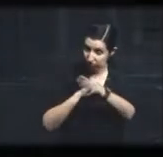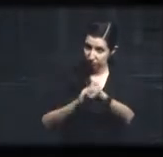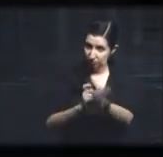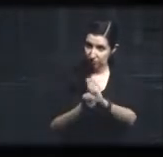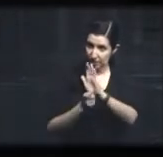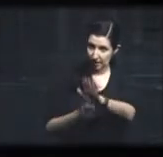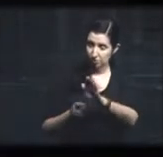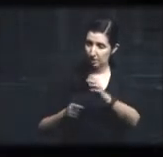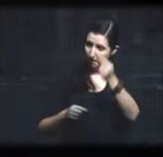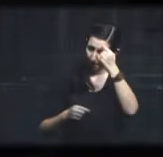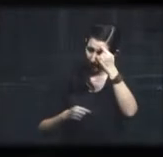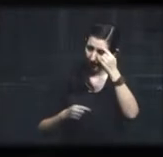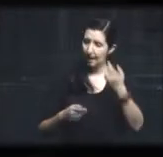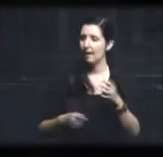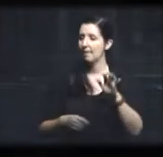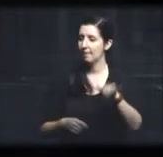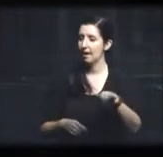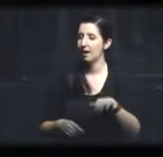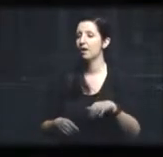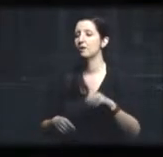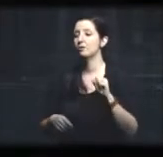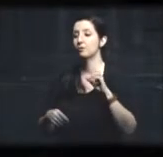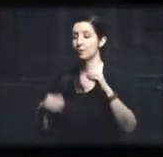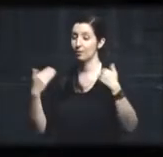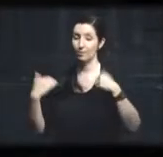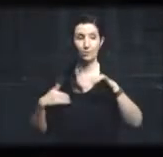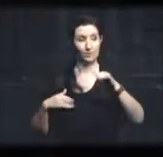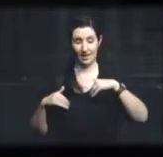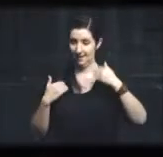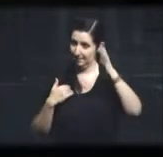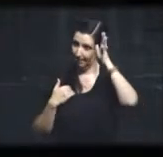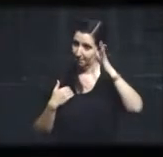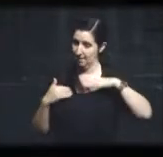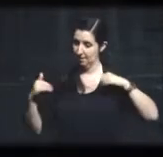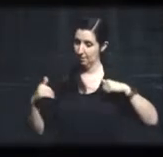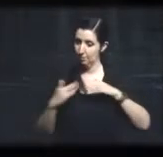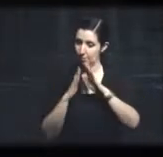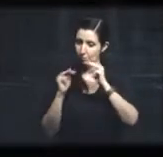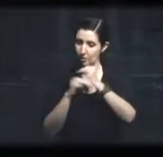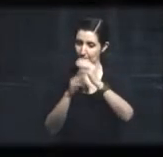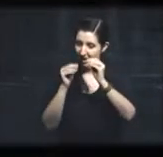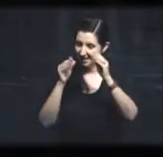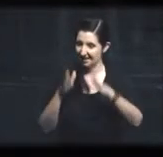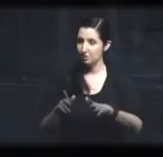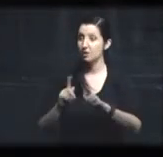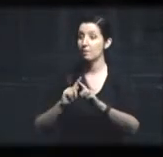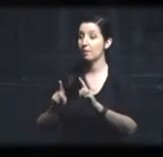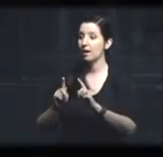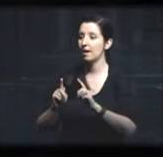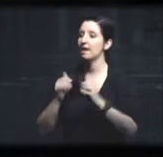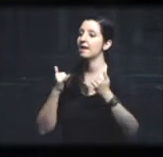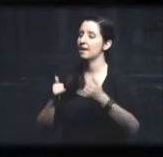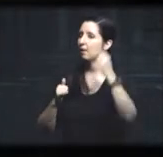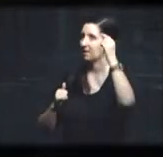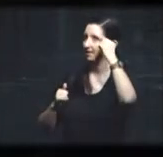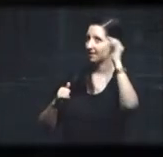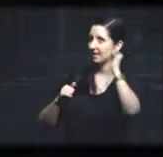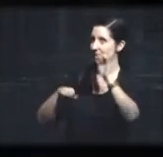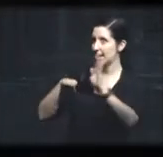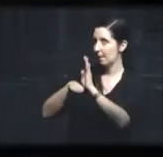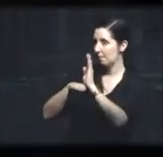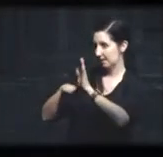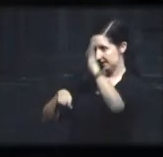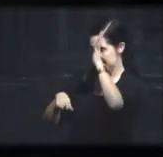So approaching math teaching as an entrepreneur. So students are having remarkable experiences and really rubbing